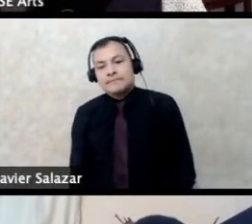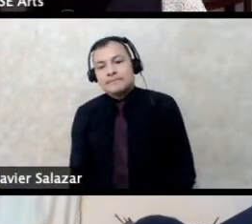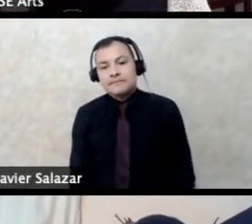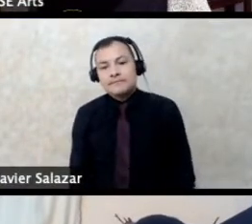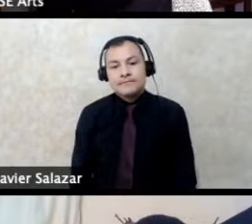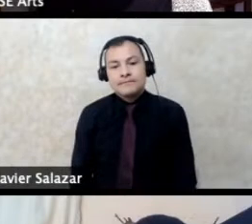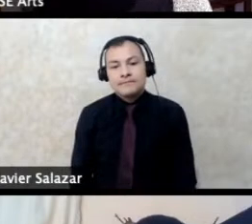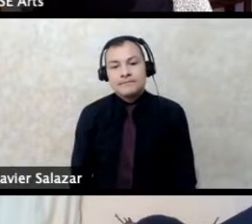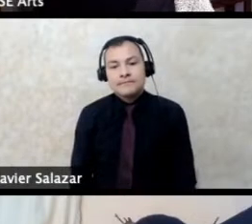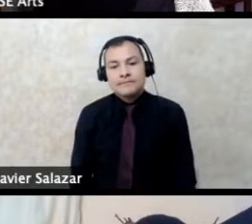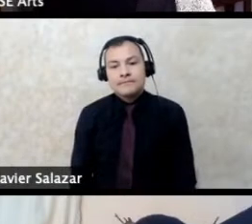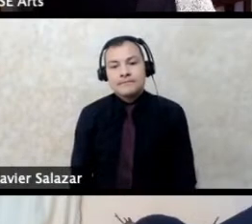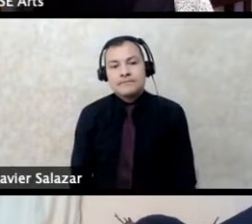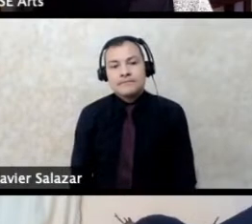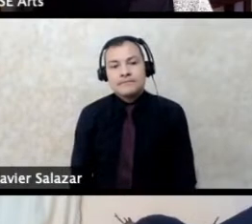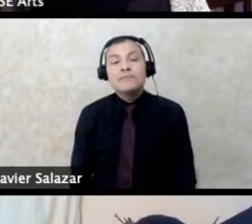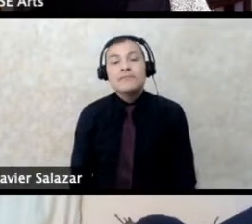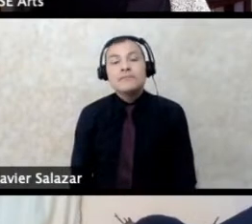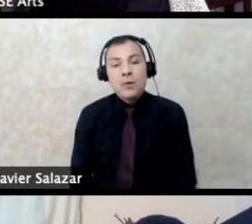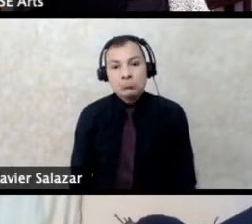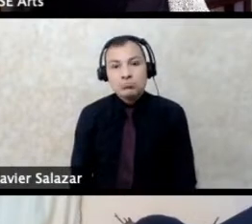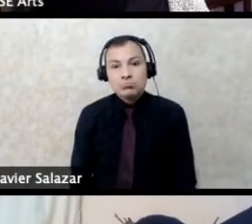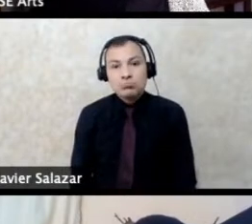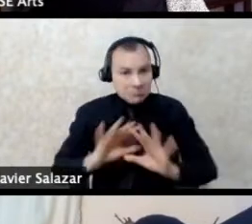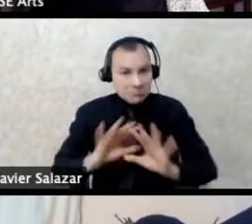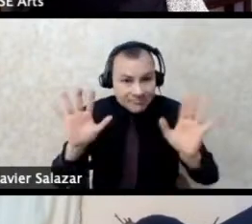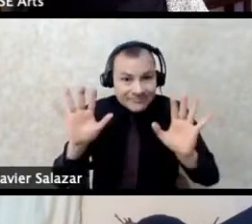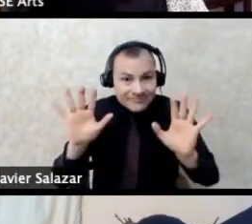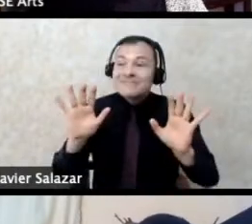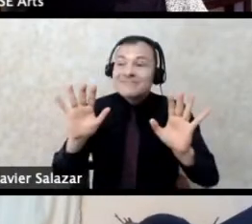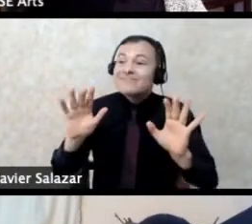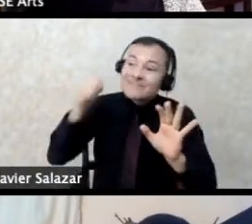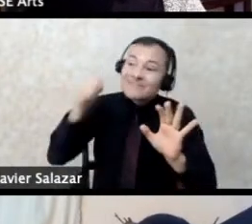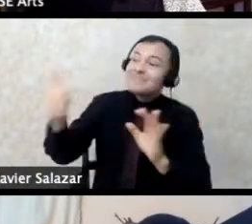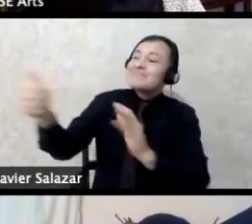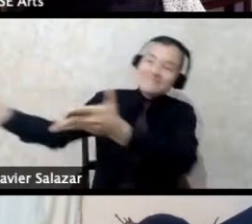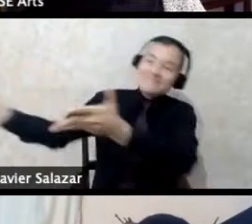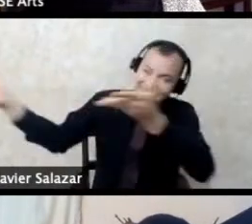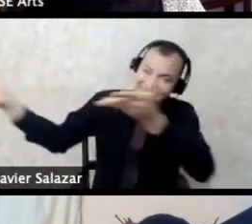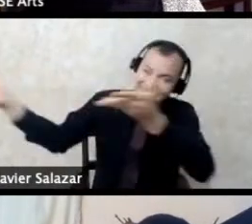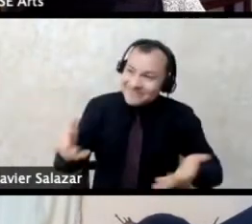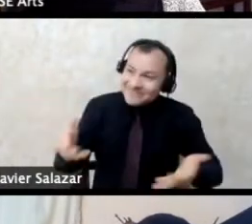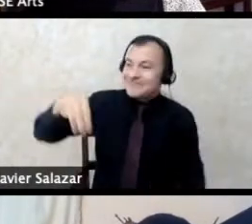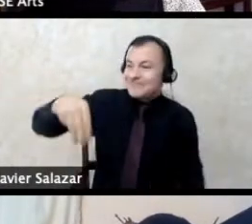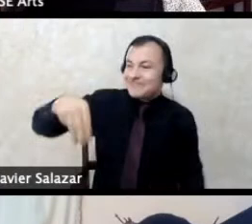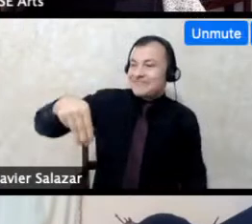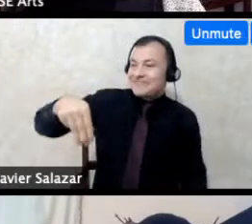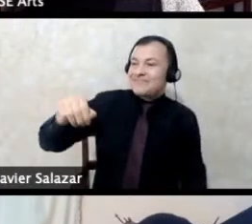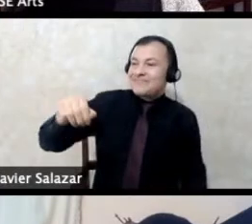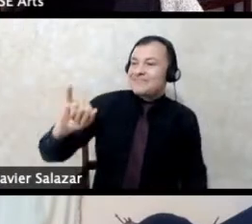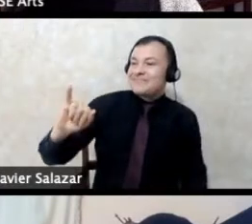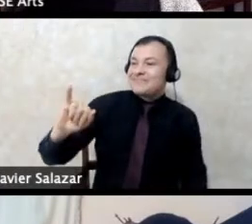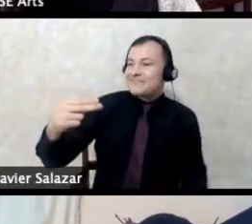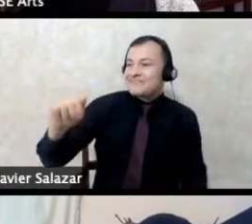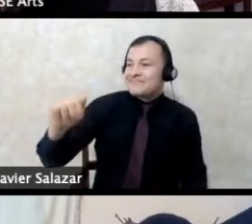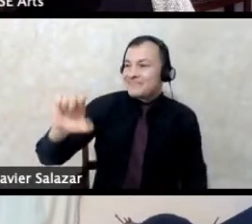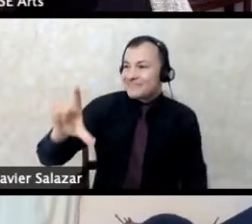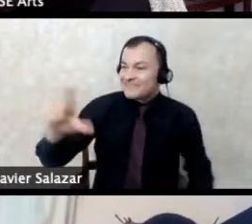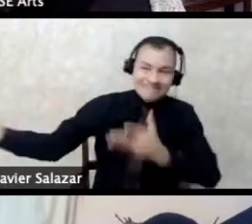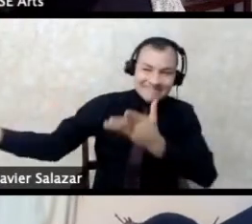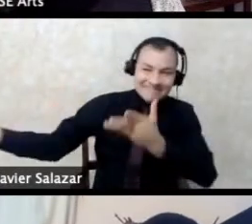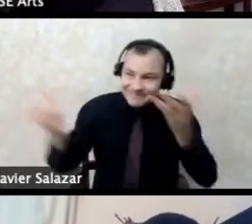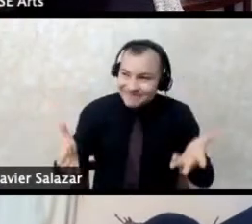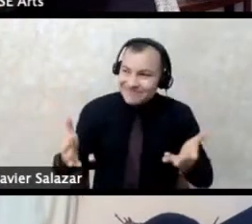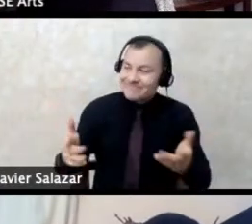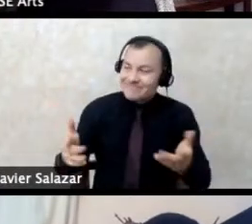preámbulos, welcome my friend Michael, welcome. You can speak more about your process and your dreams